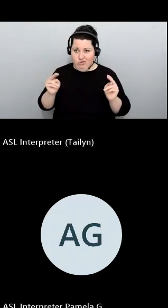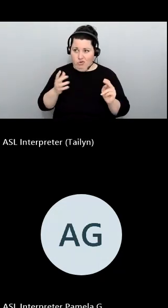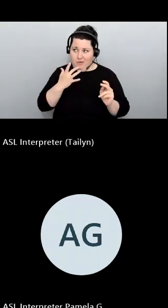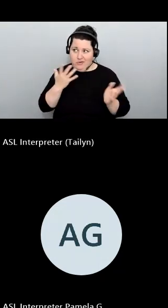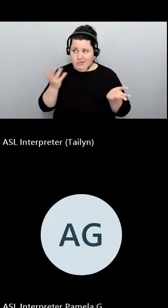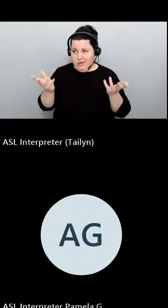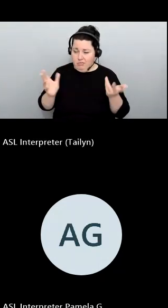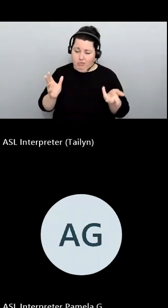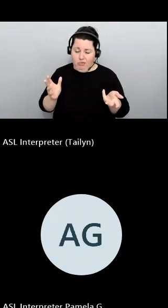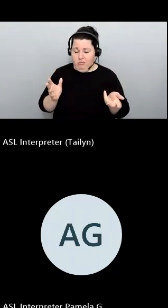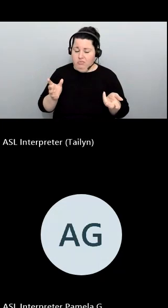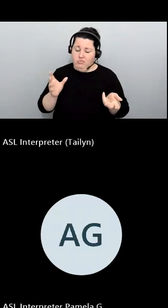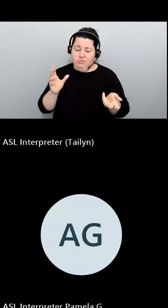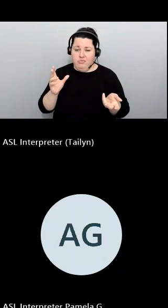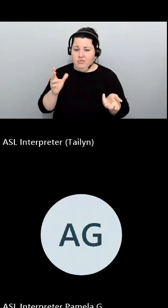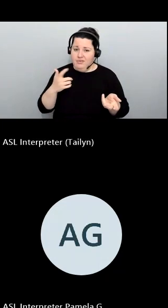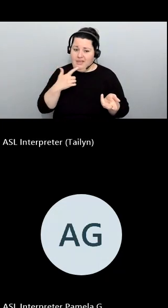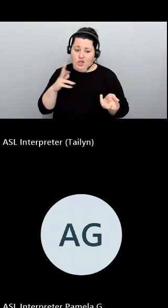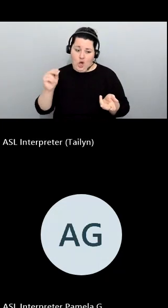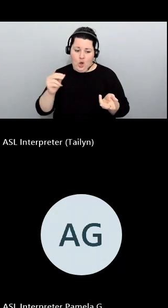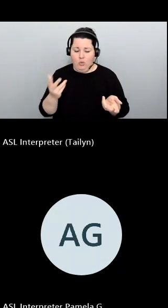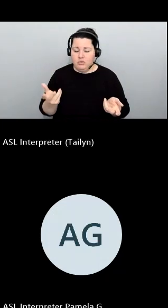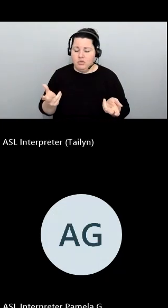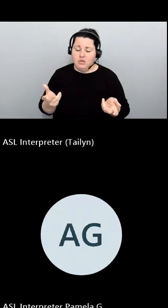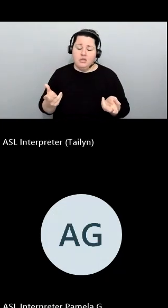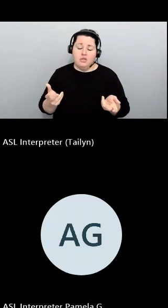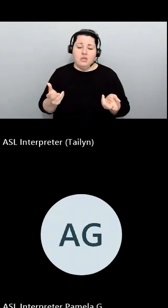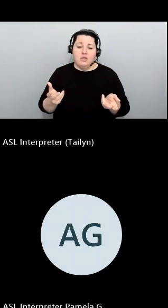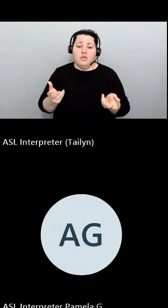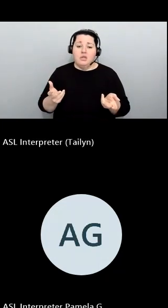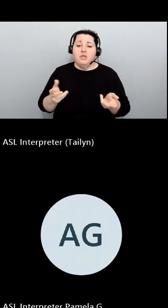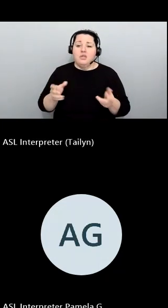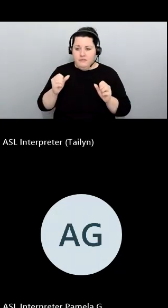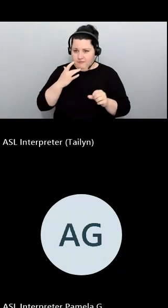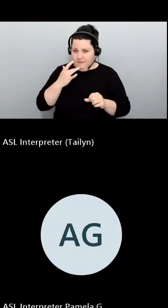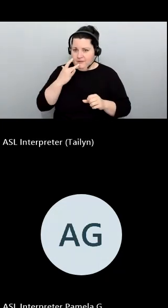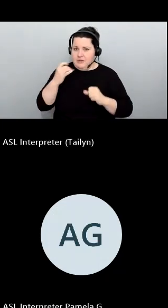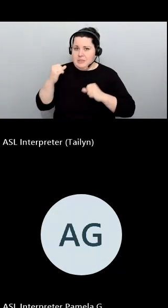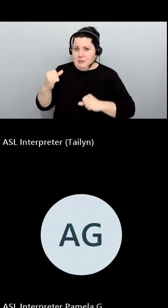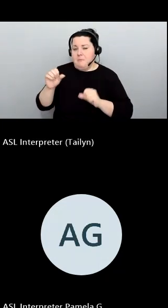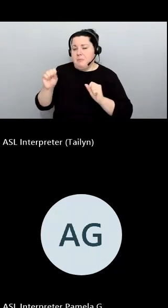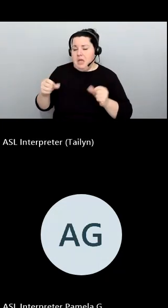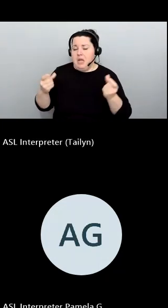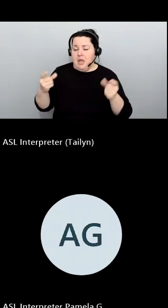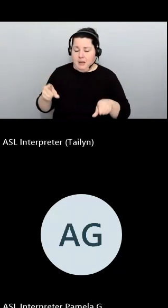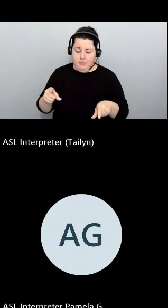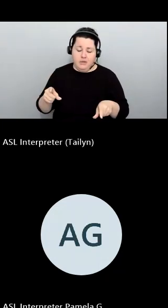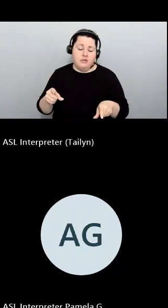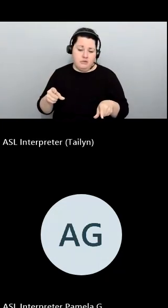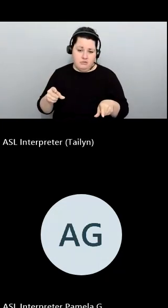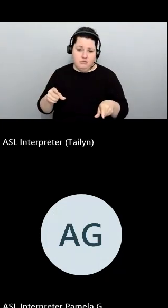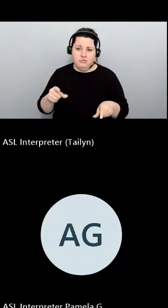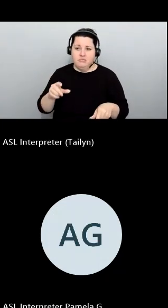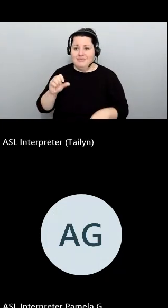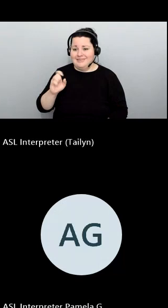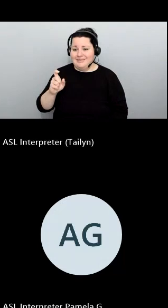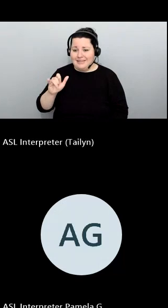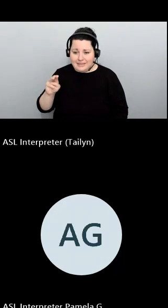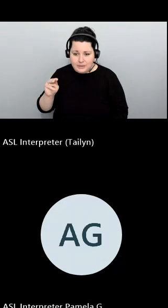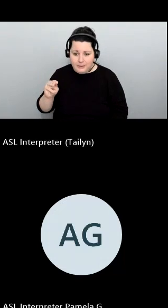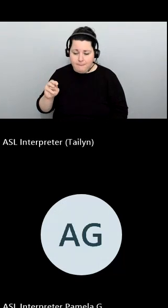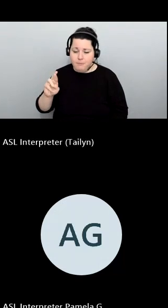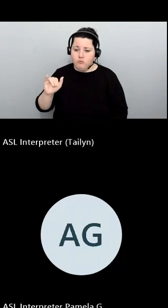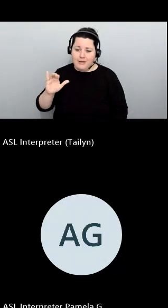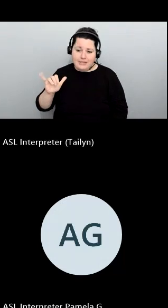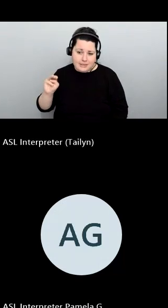say no. And there can be favoritism, that can be sexism,